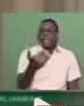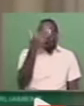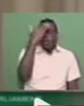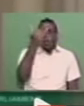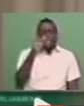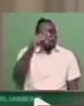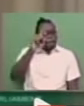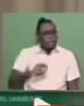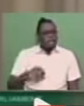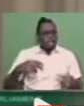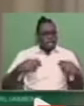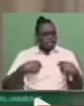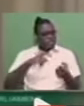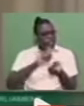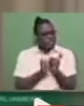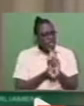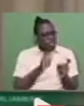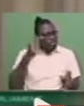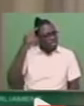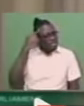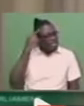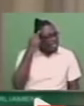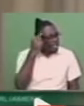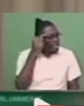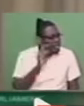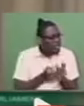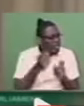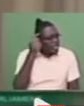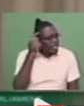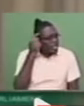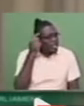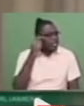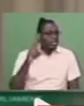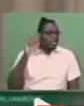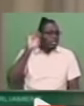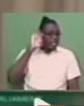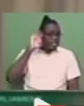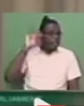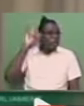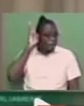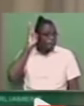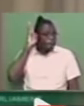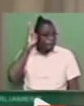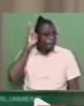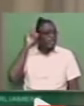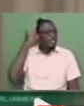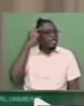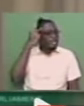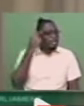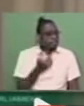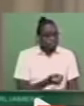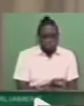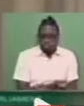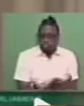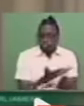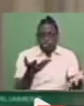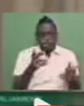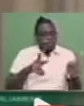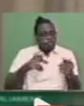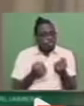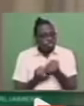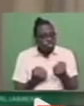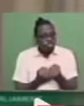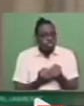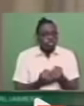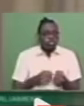this, especially at this time of COVID? Why? When so many are already suffering, when so many others lose their